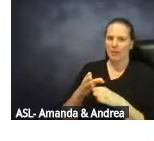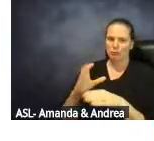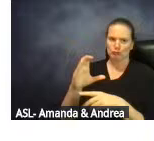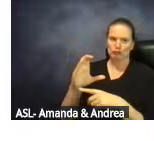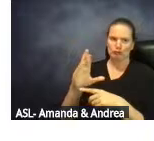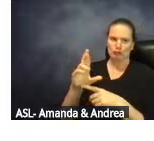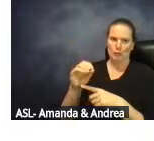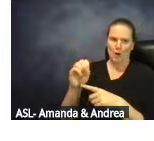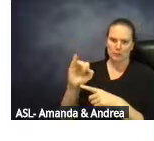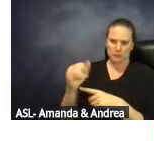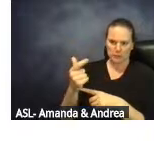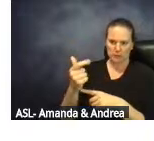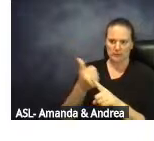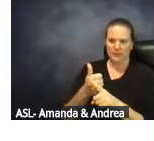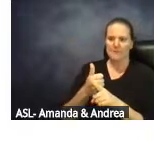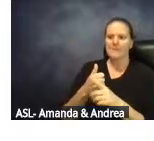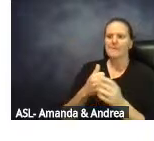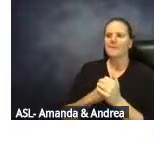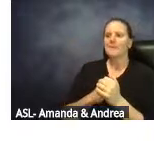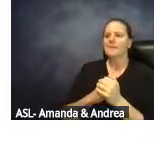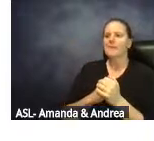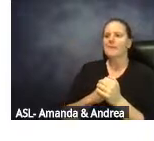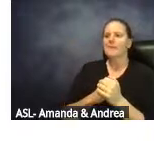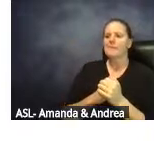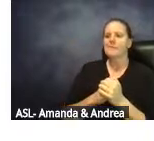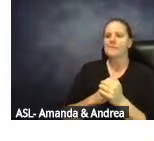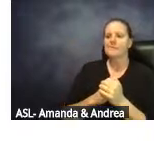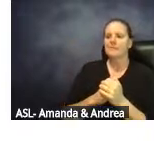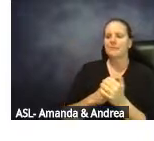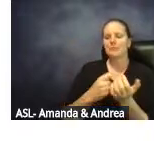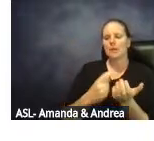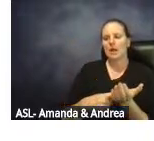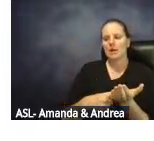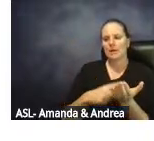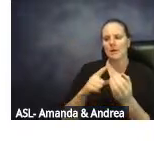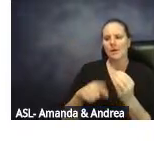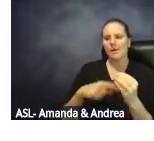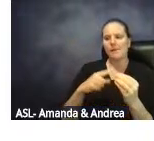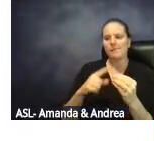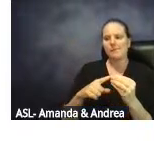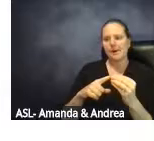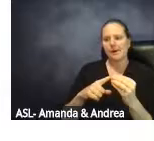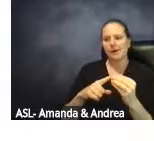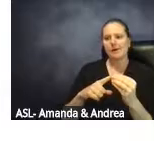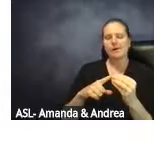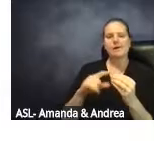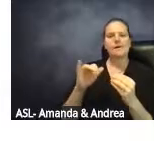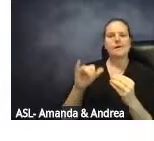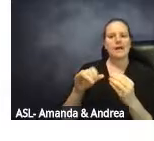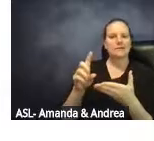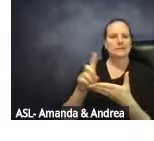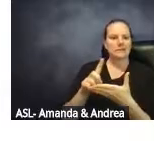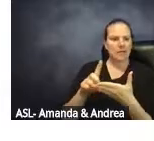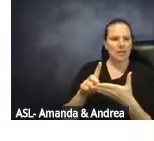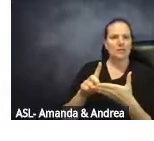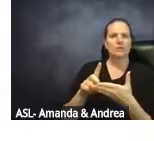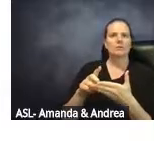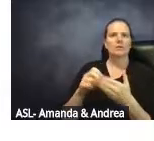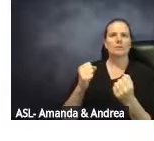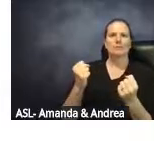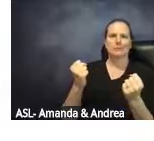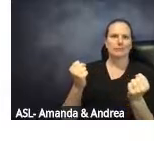So we'll talk about design constraints at the base, most base level. There are tons of them for this